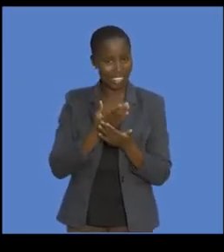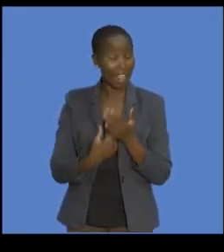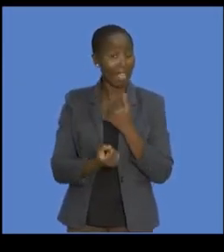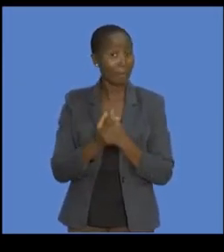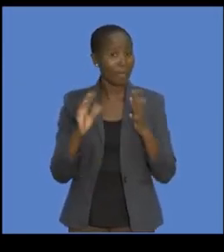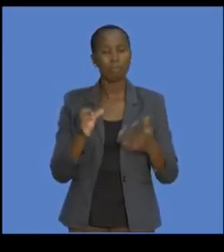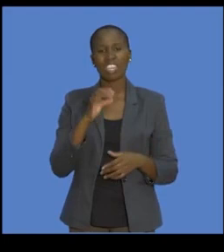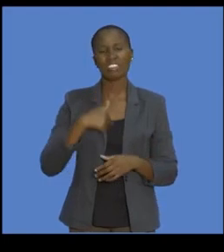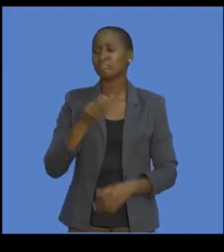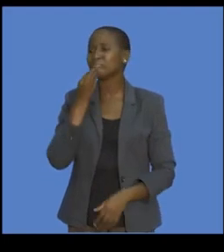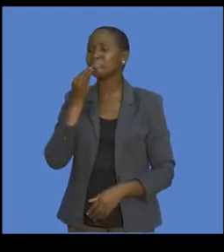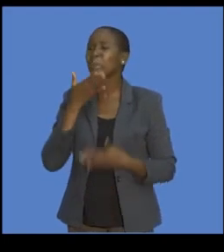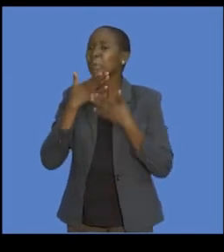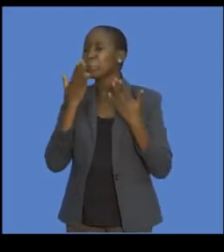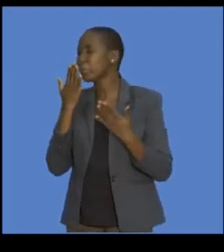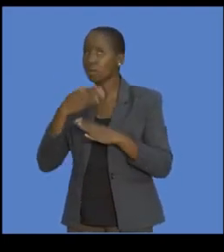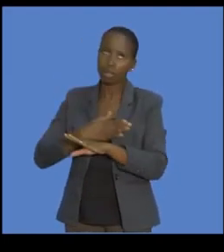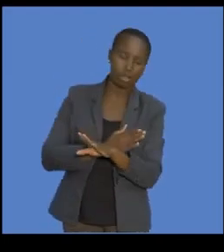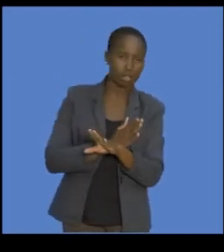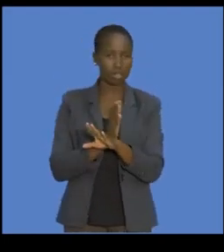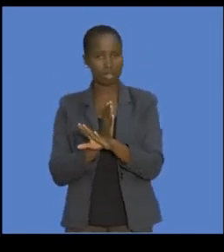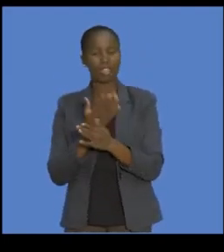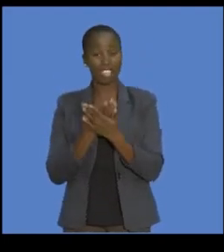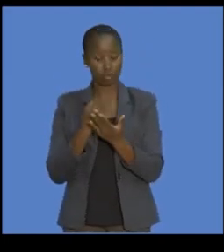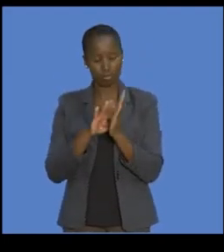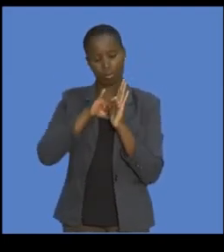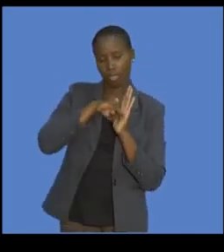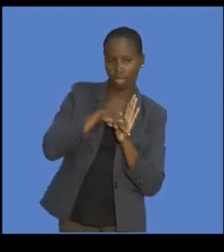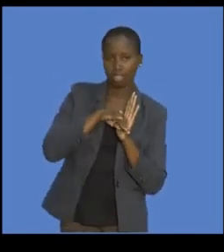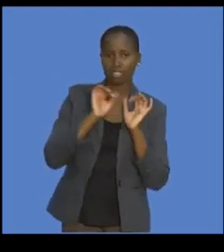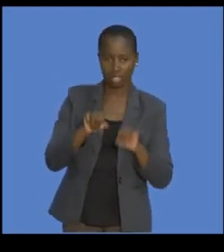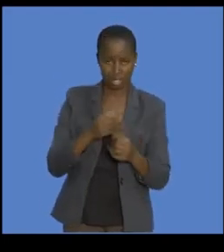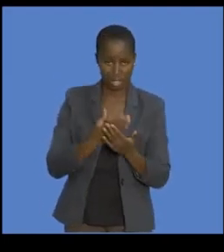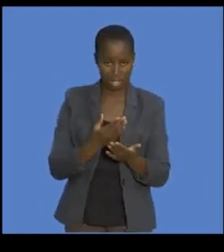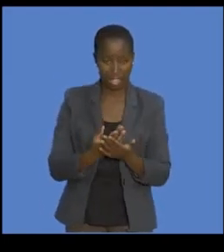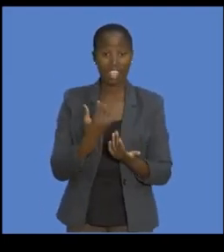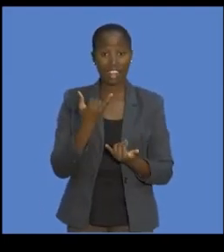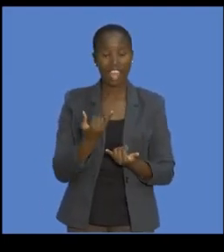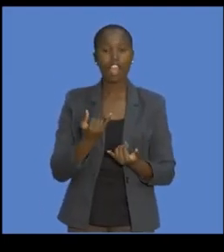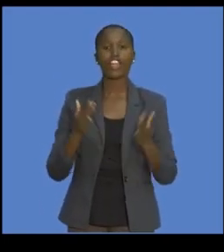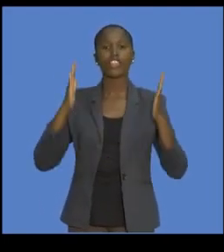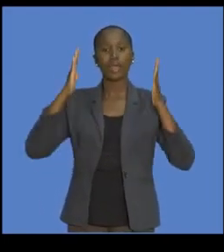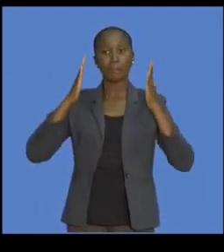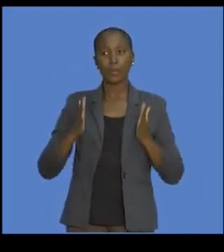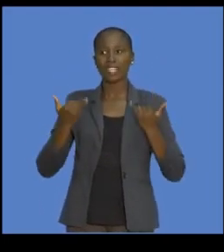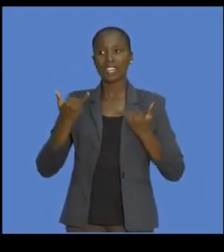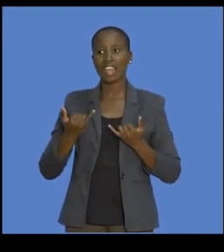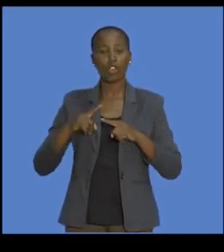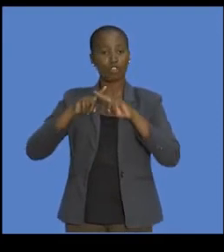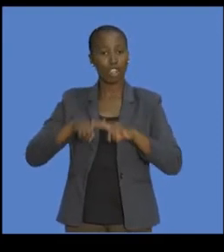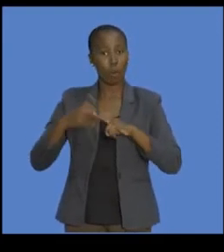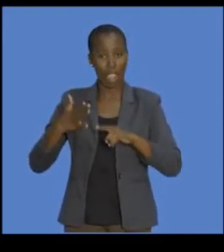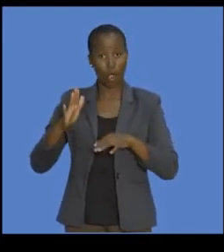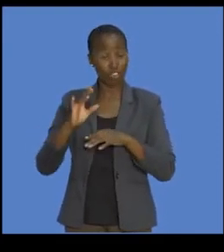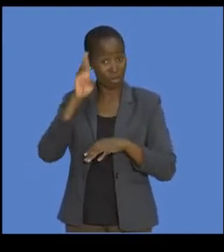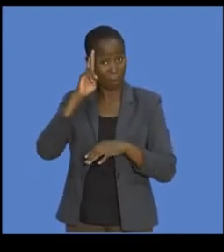it decreases, and you'll find that the body now relies on the stored glycogen. And so in order for